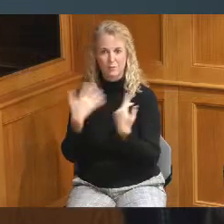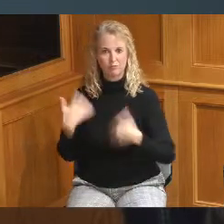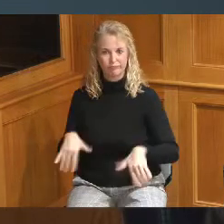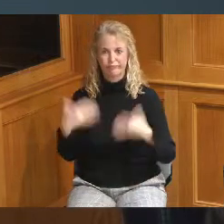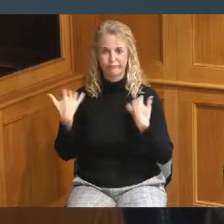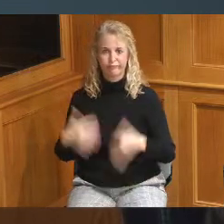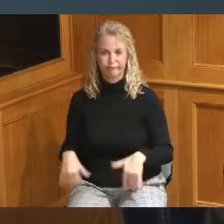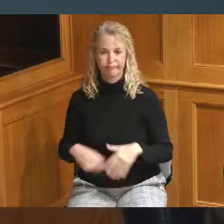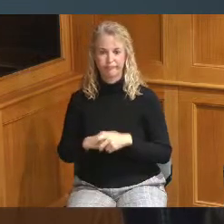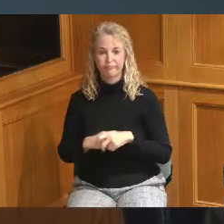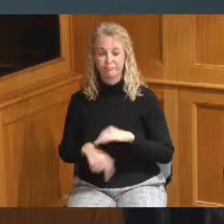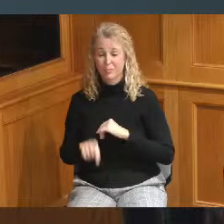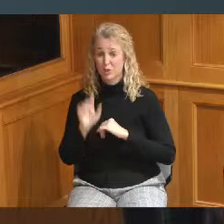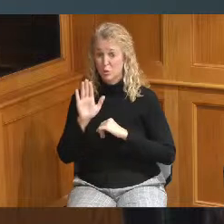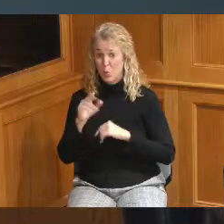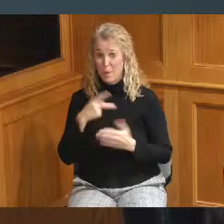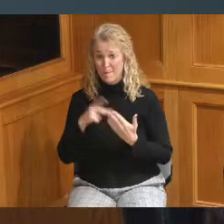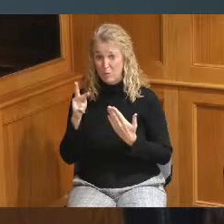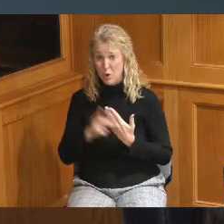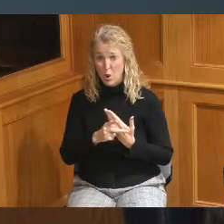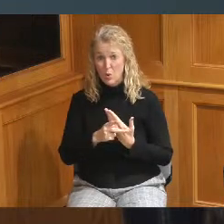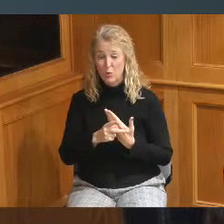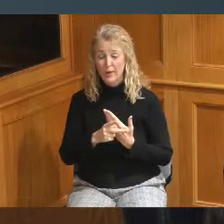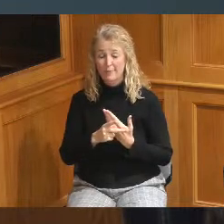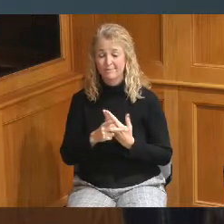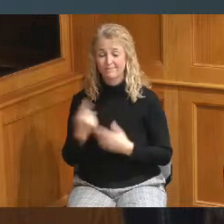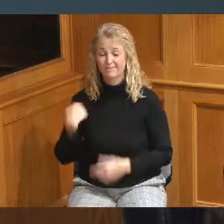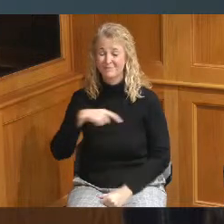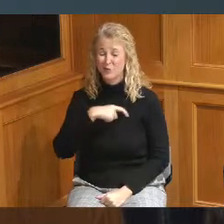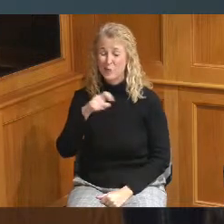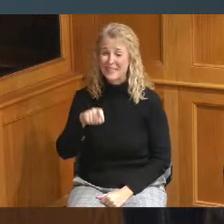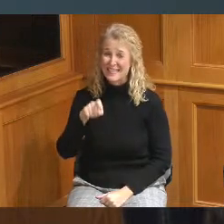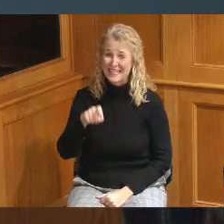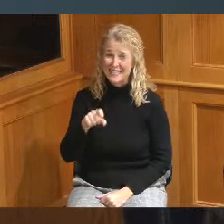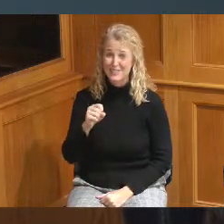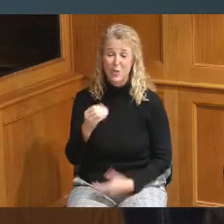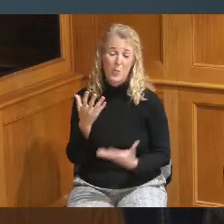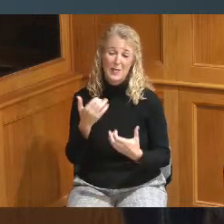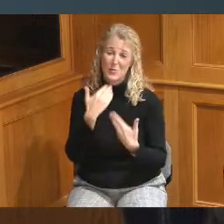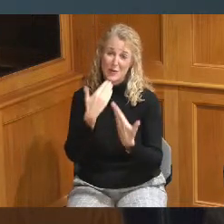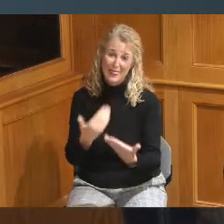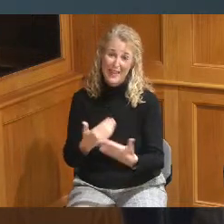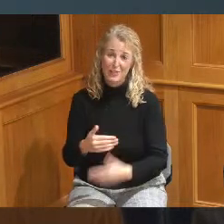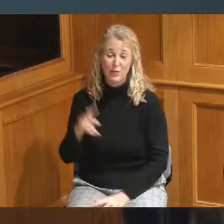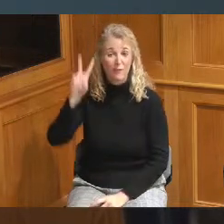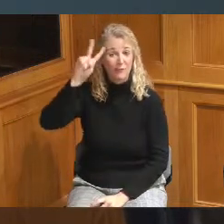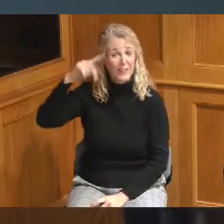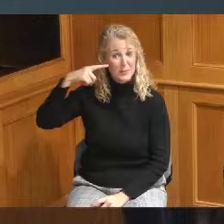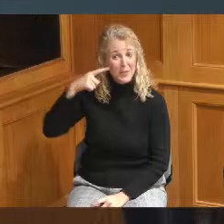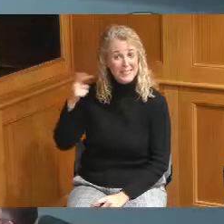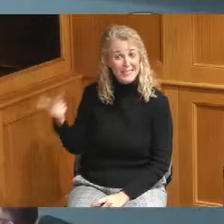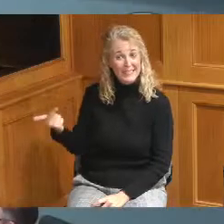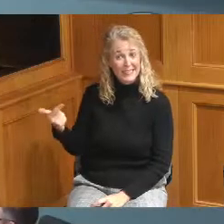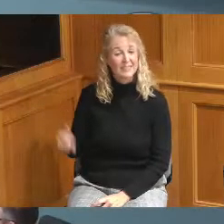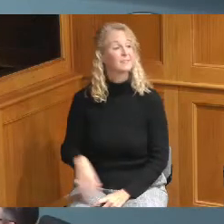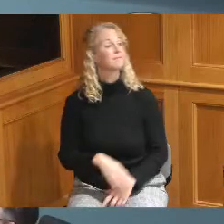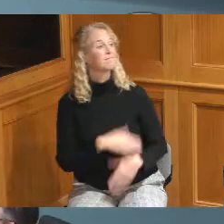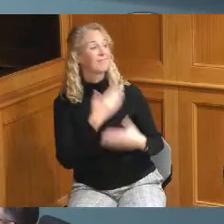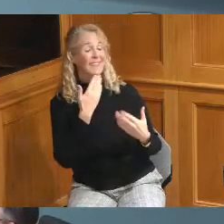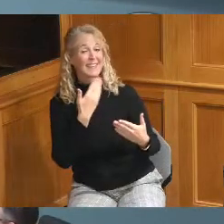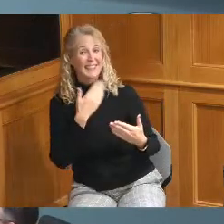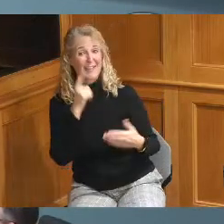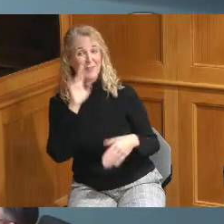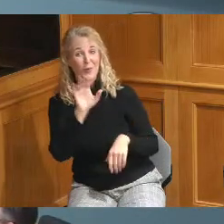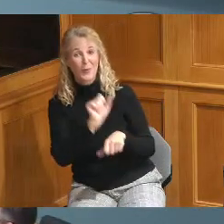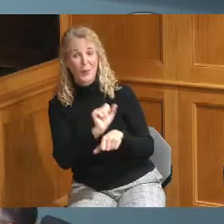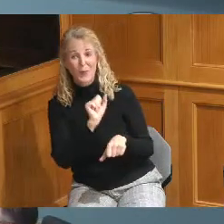this. And this is well needed. So just wanted to say that. Vice President Driehaus? Thank you. Thank you for being